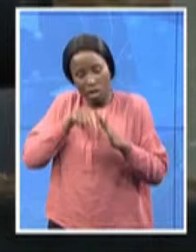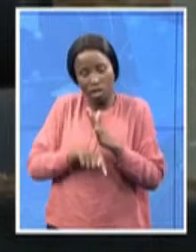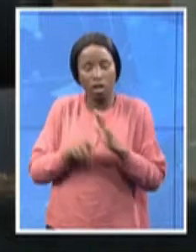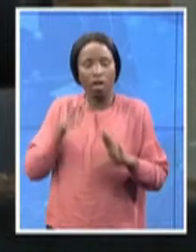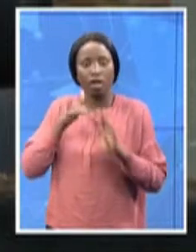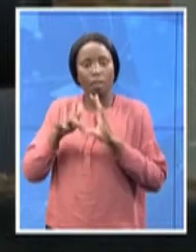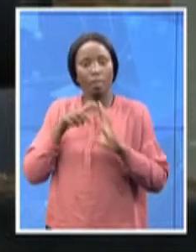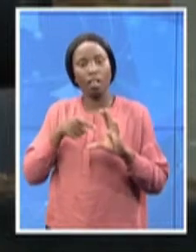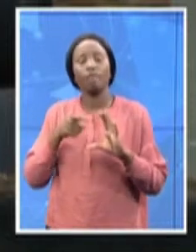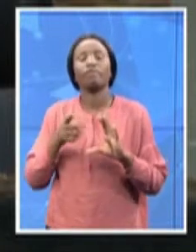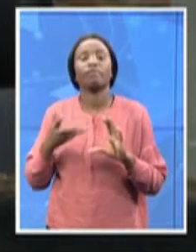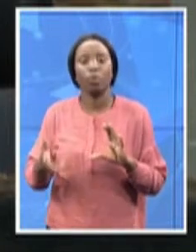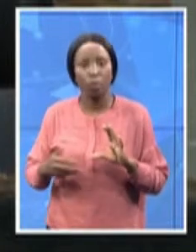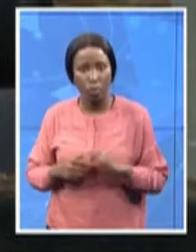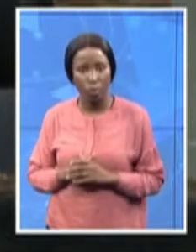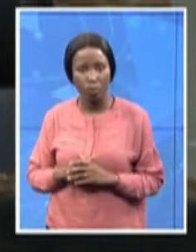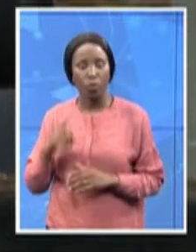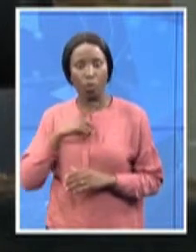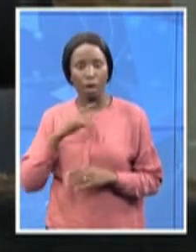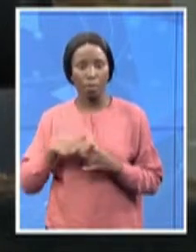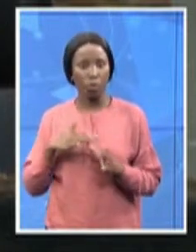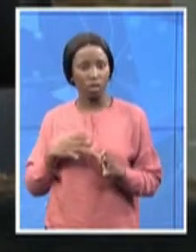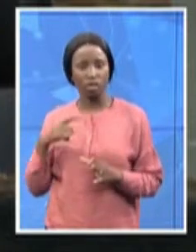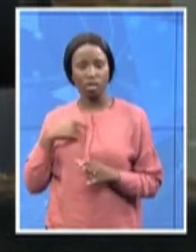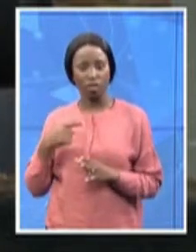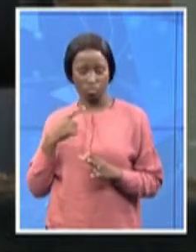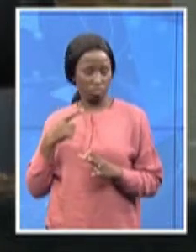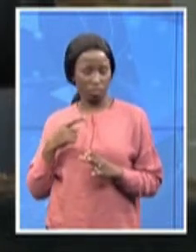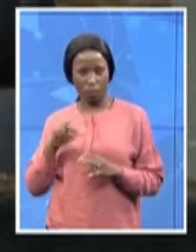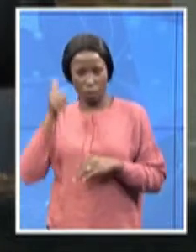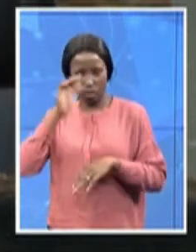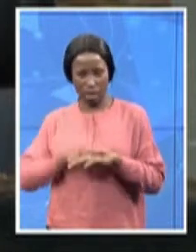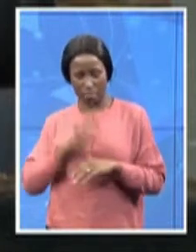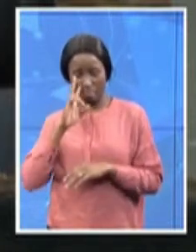the final report issued by the Public Protector.